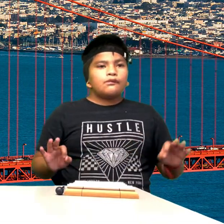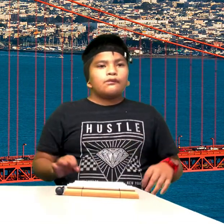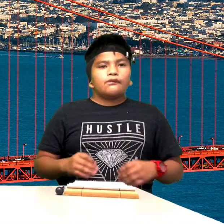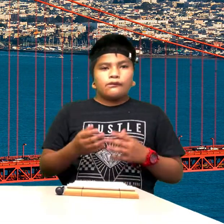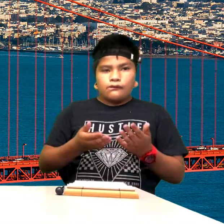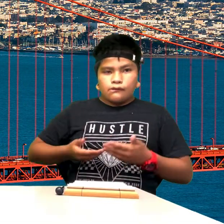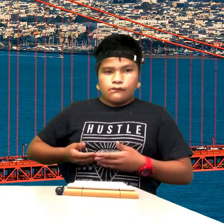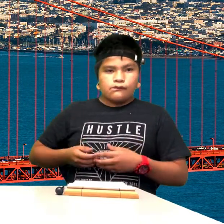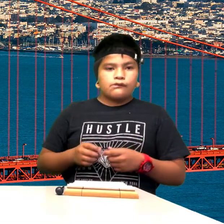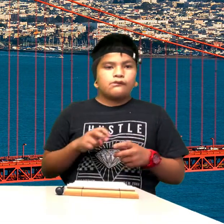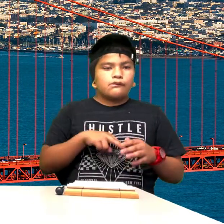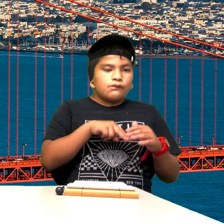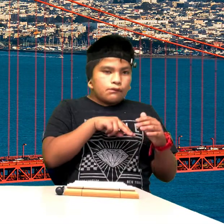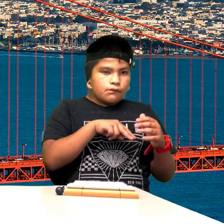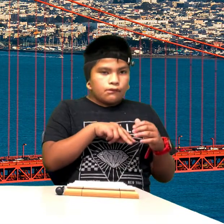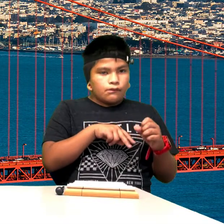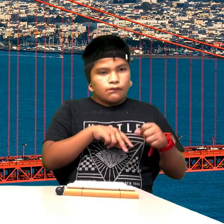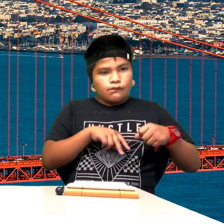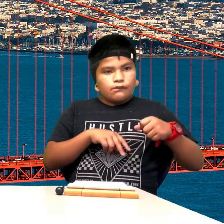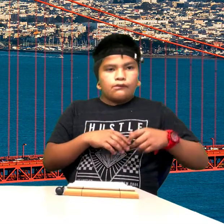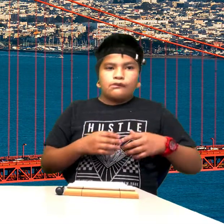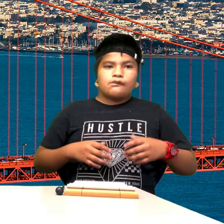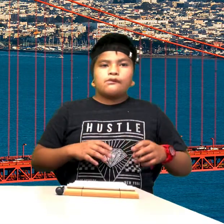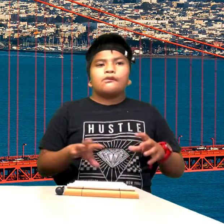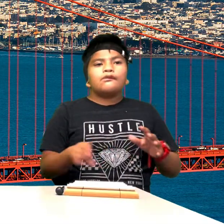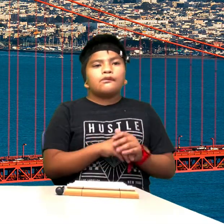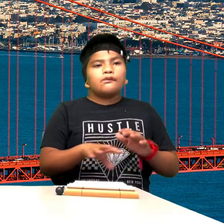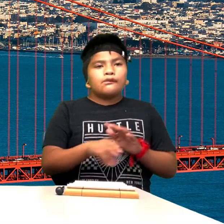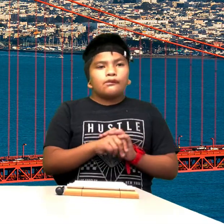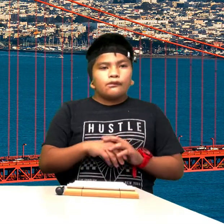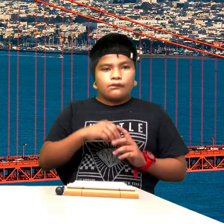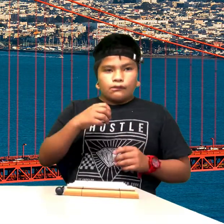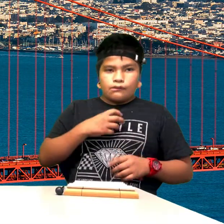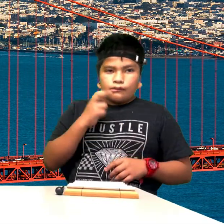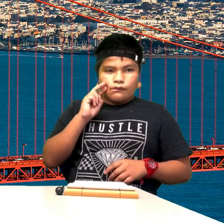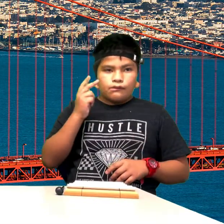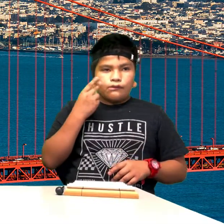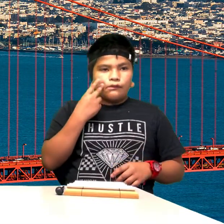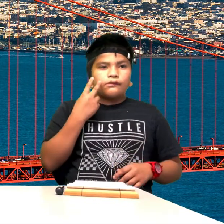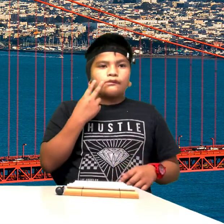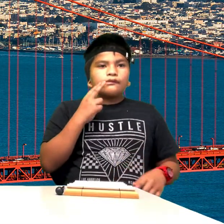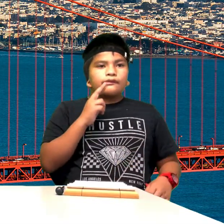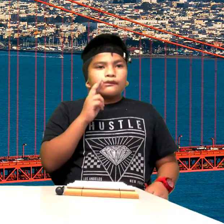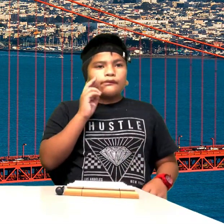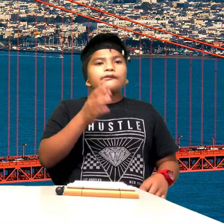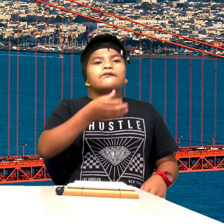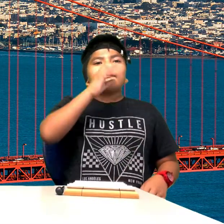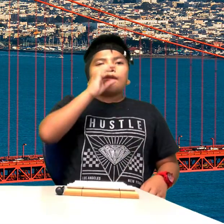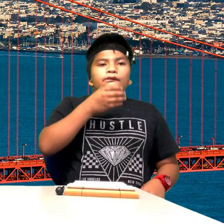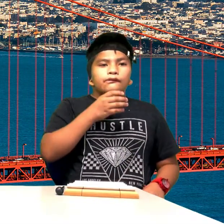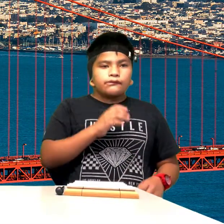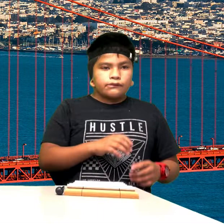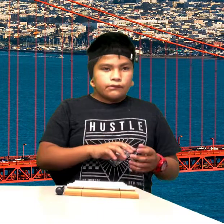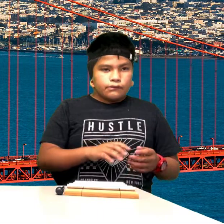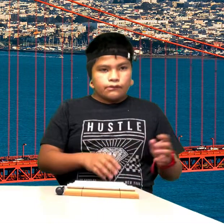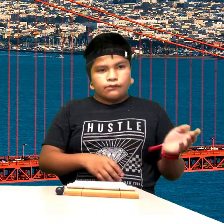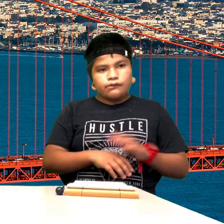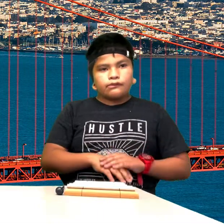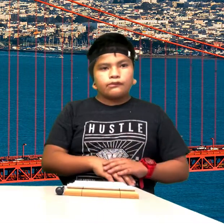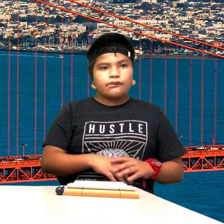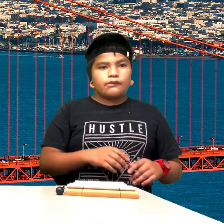munch, you can still add on some fruits, veggies, and a drink to give you big brain power and